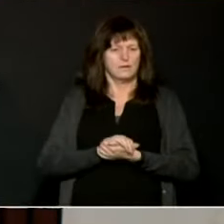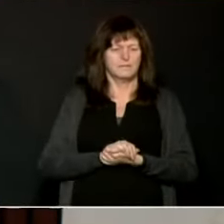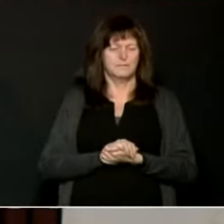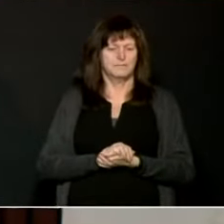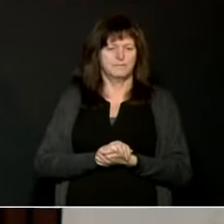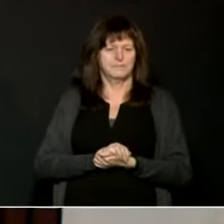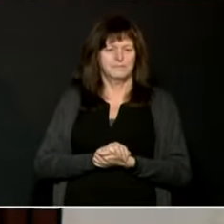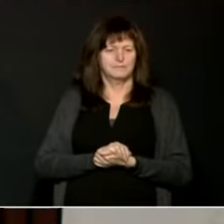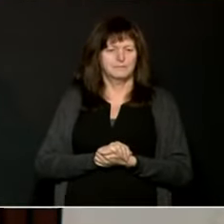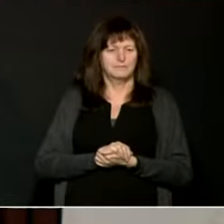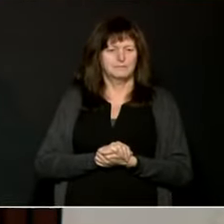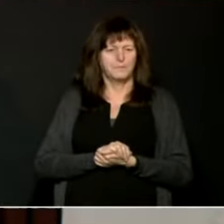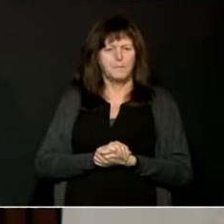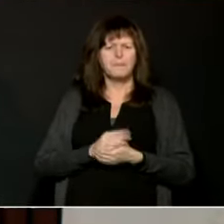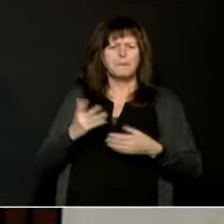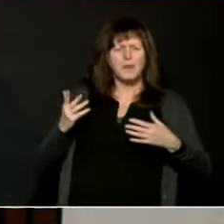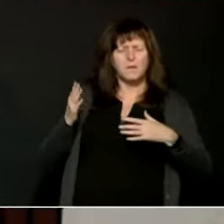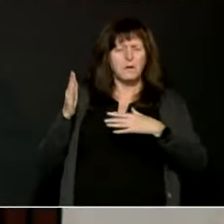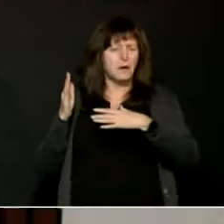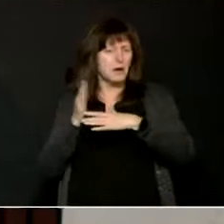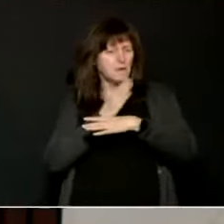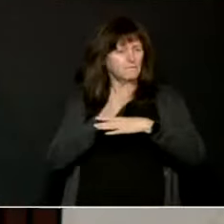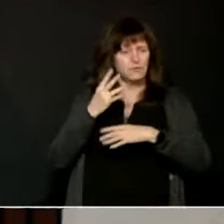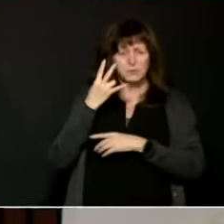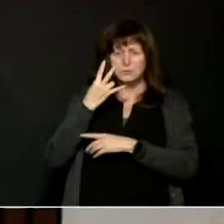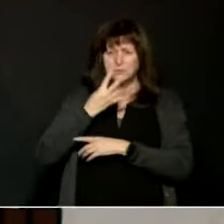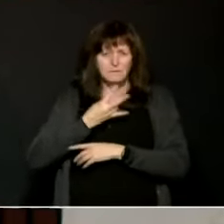for daily cases is around